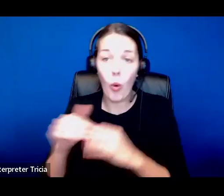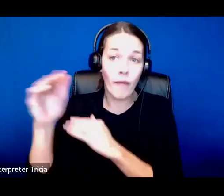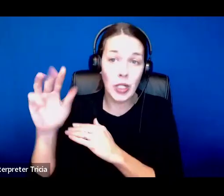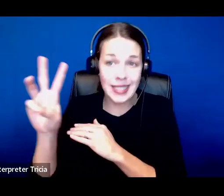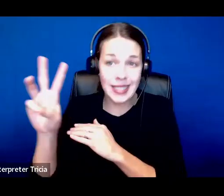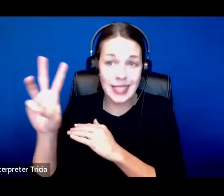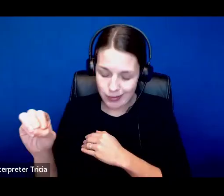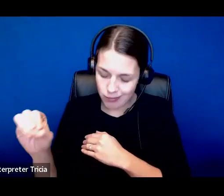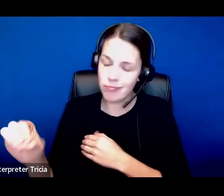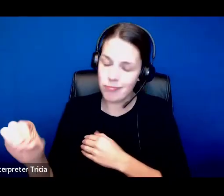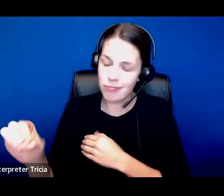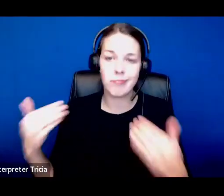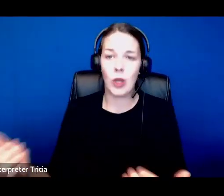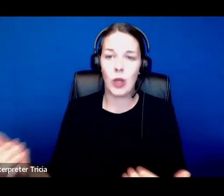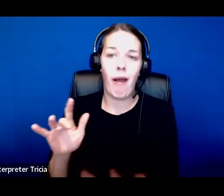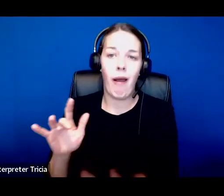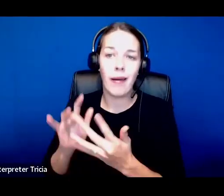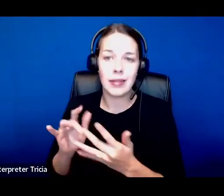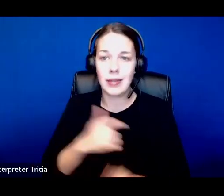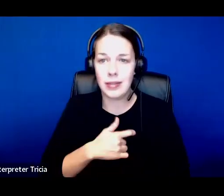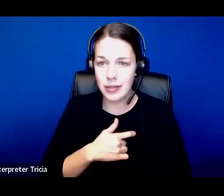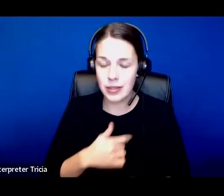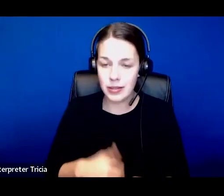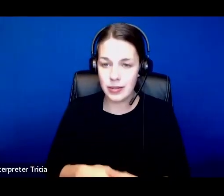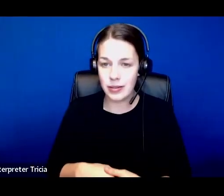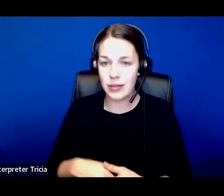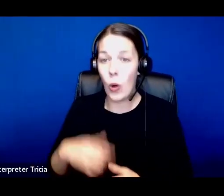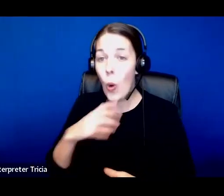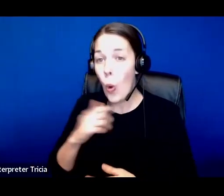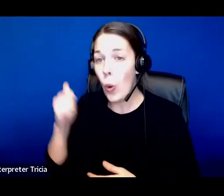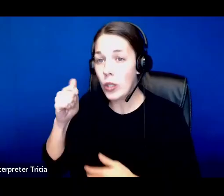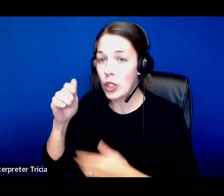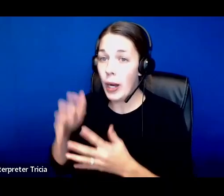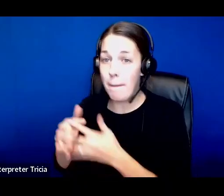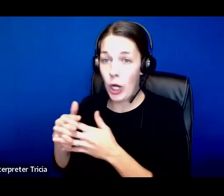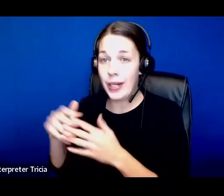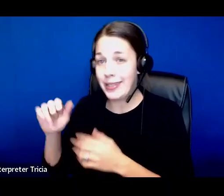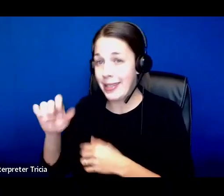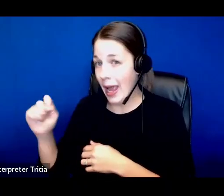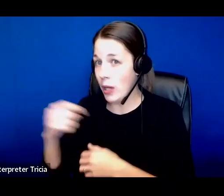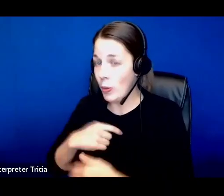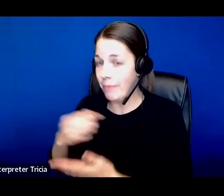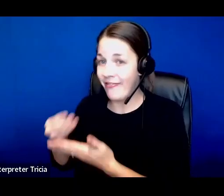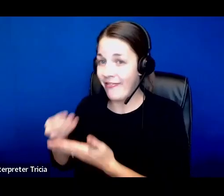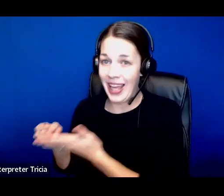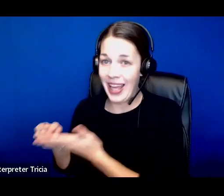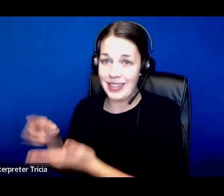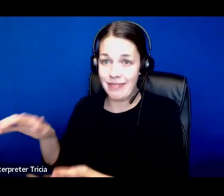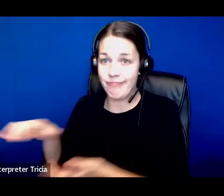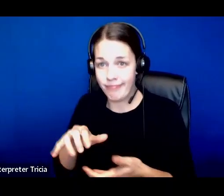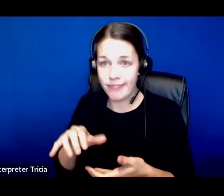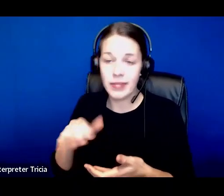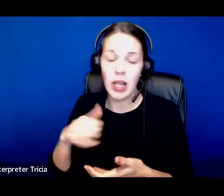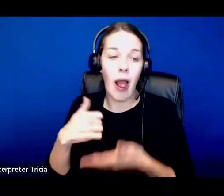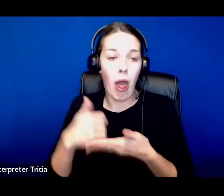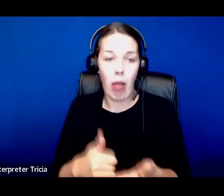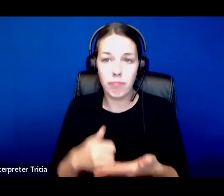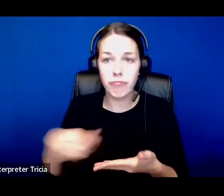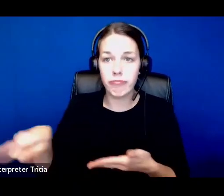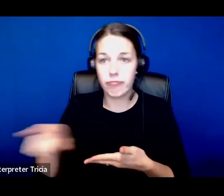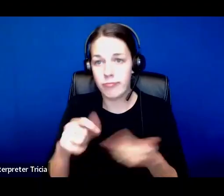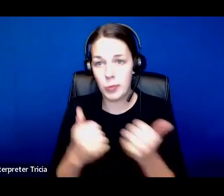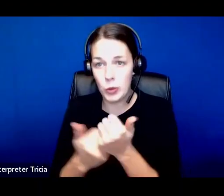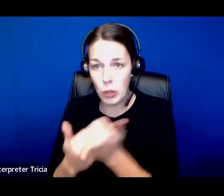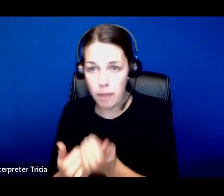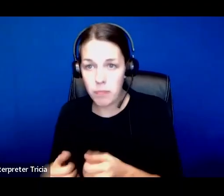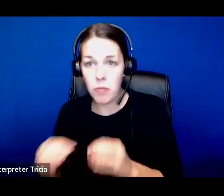sure contact us, because we get funding from the Older Americans Act, which allows us to do more things for folks that have